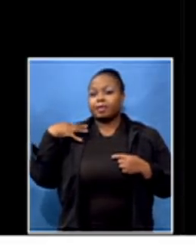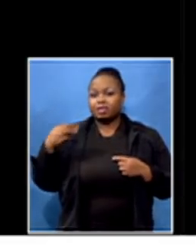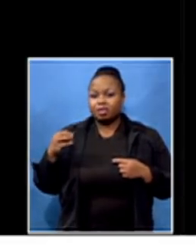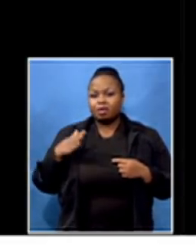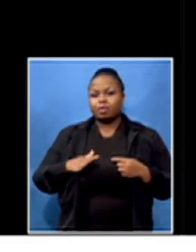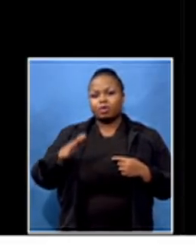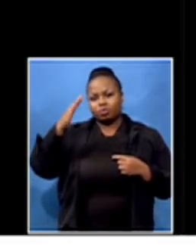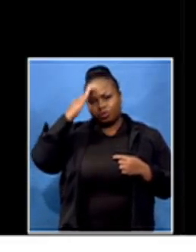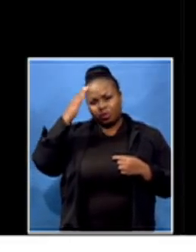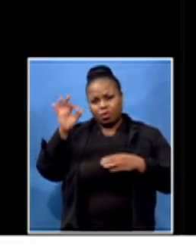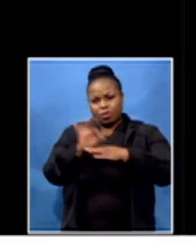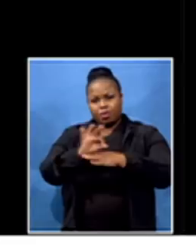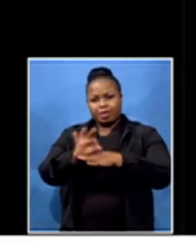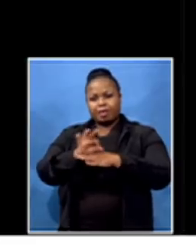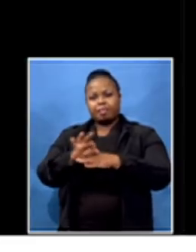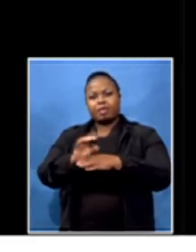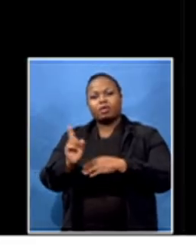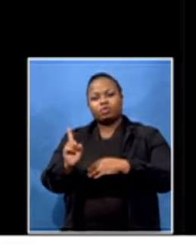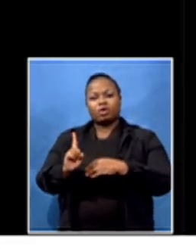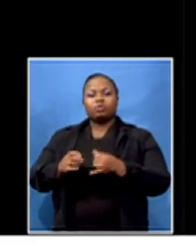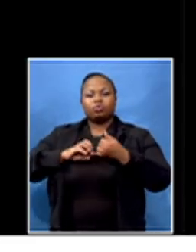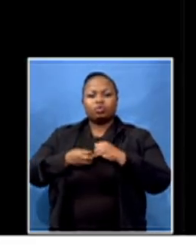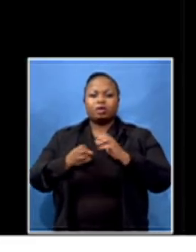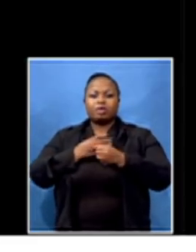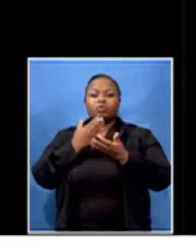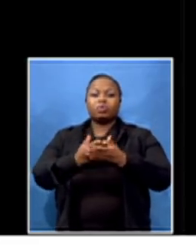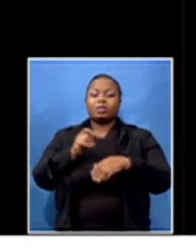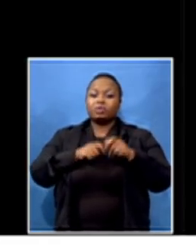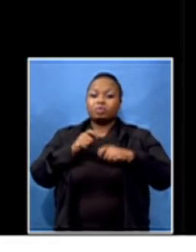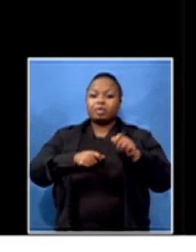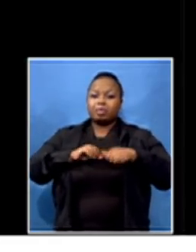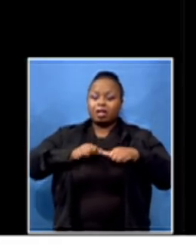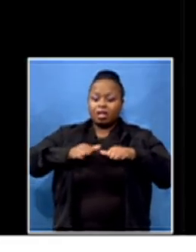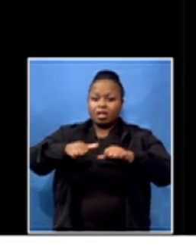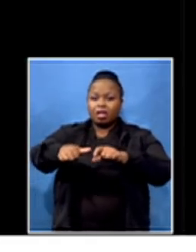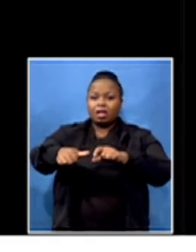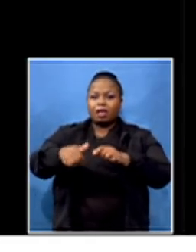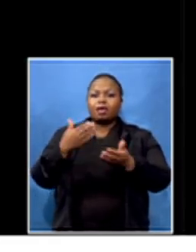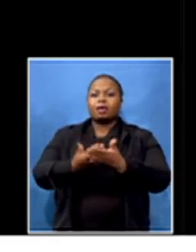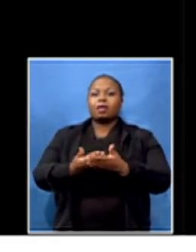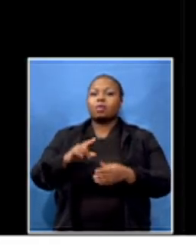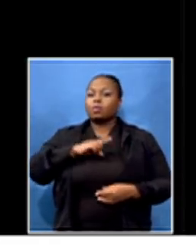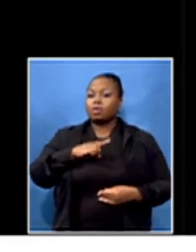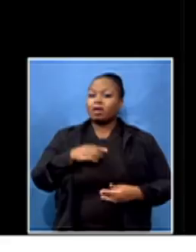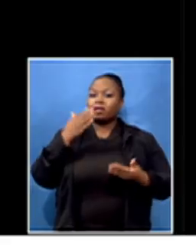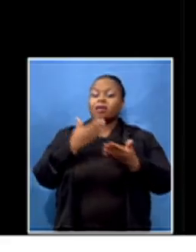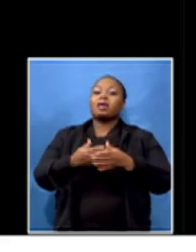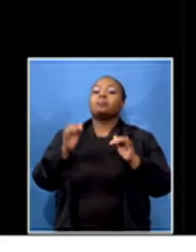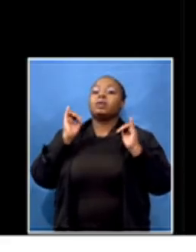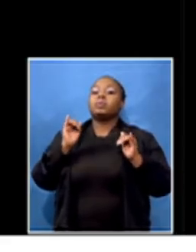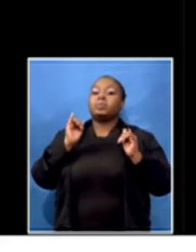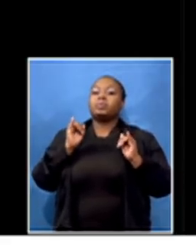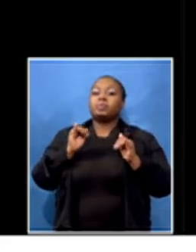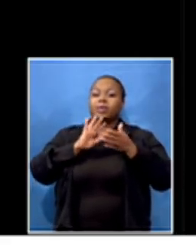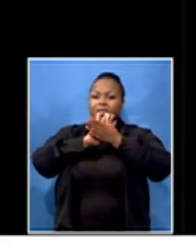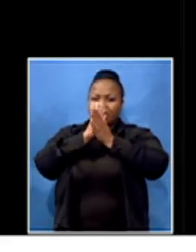the plan to track such people? Because really, they can cause a serious damage